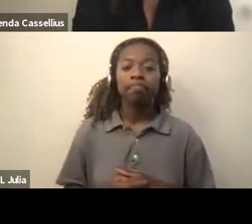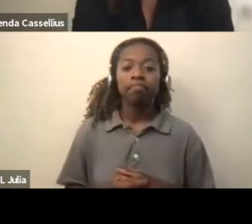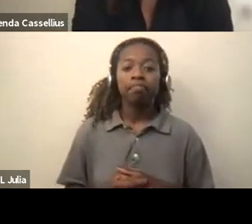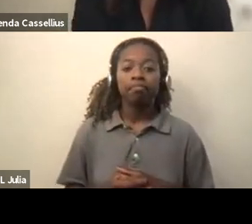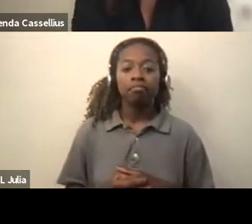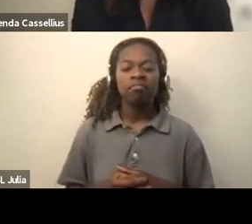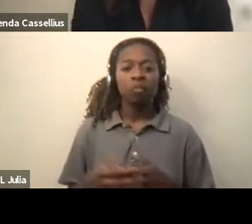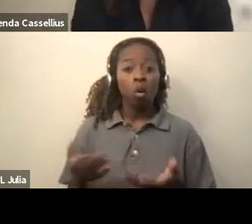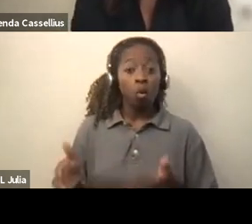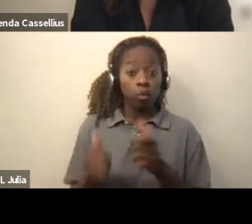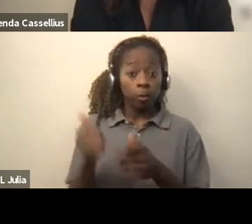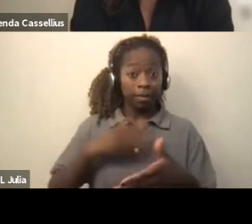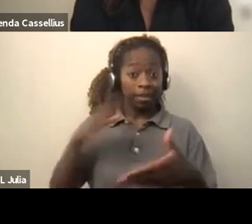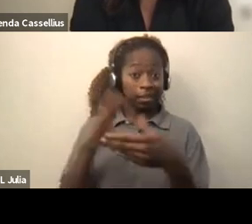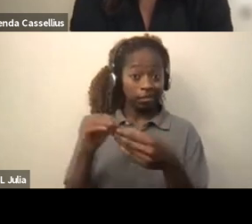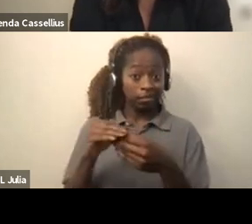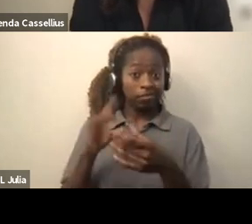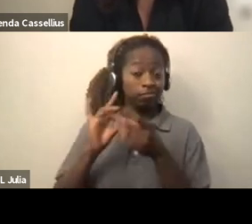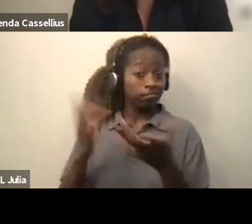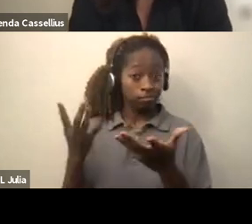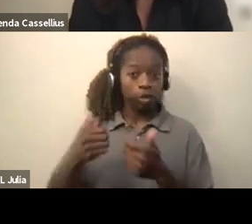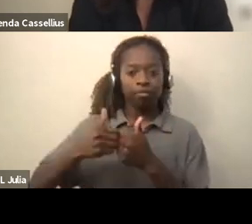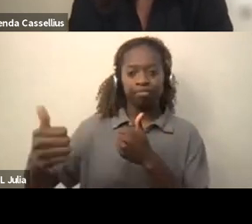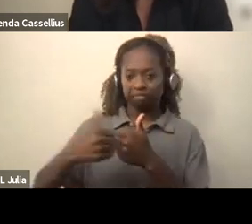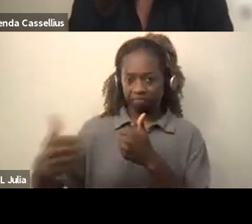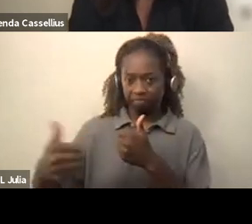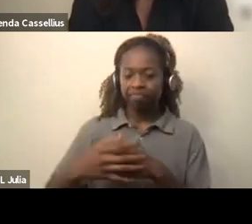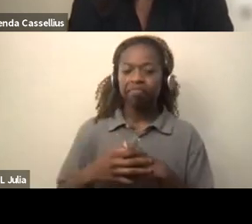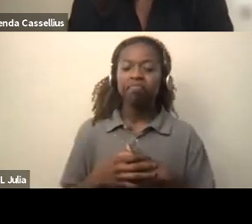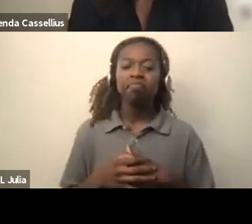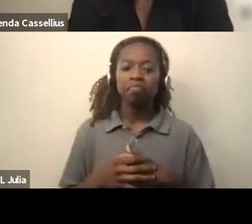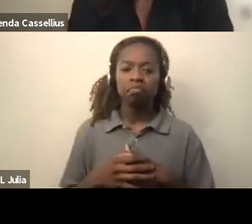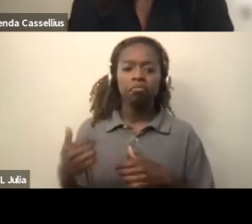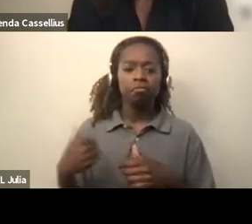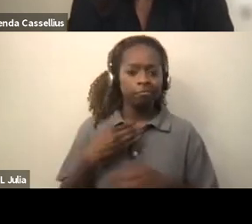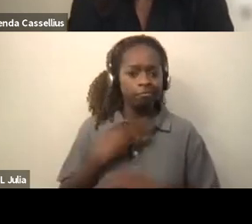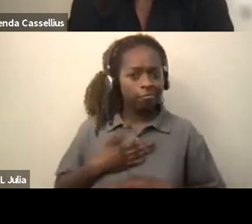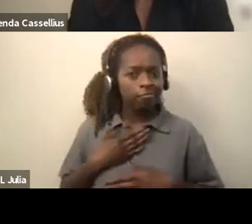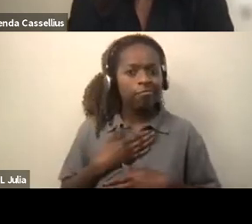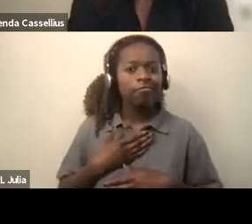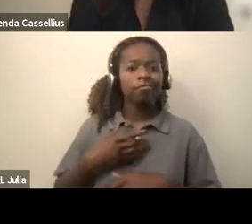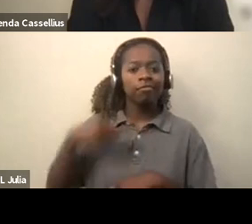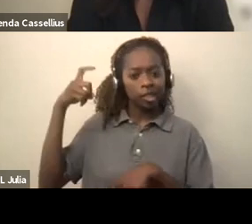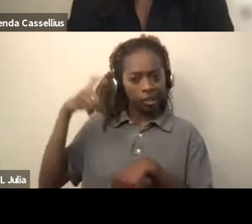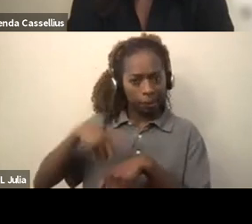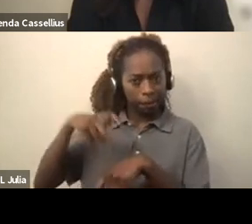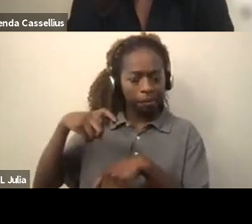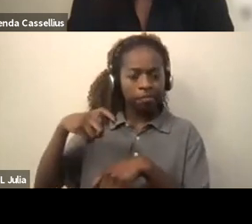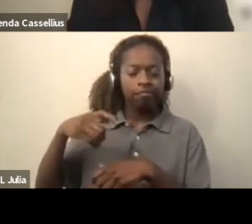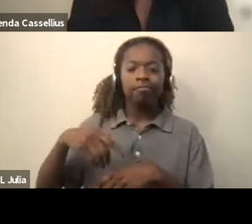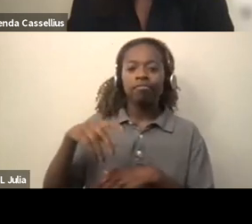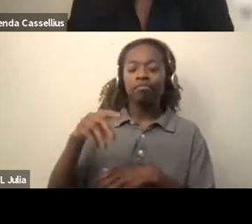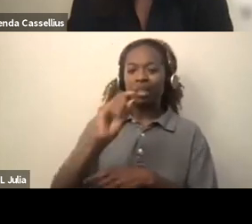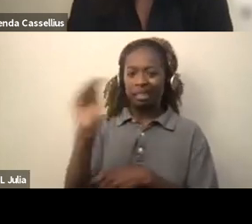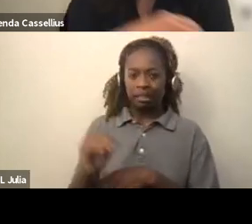my comments so about transportation and i appreciate um the on-time percents that were put on there i